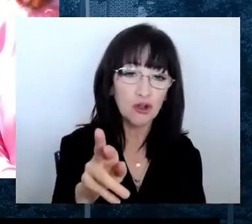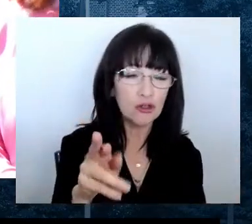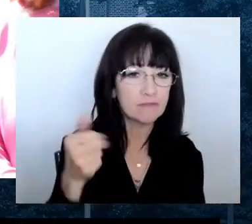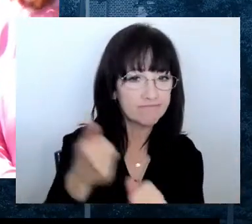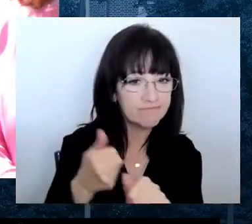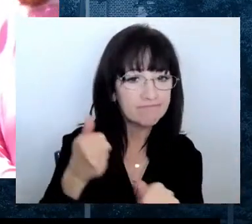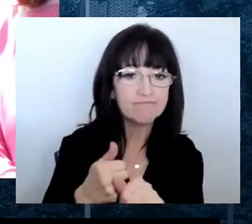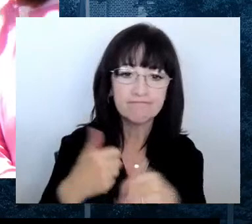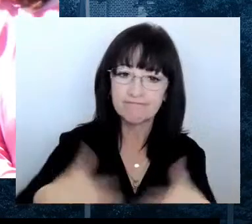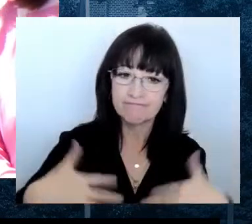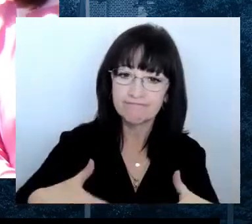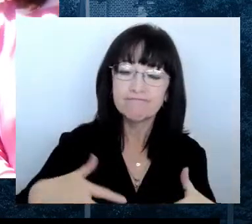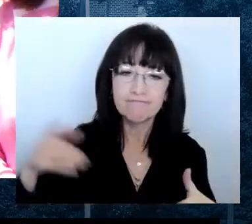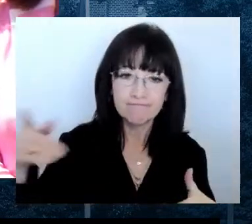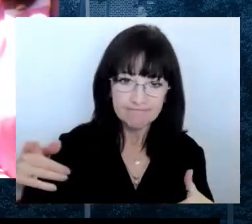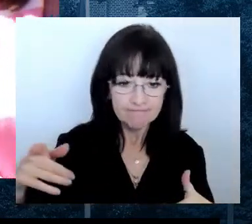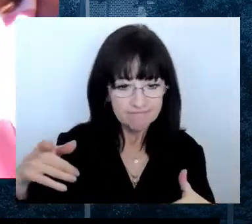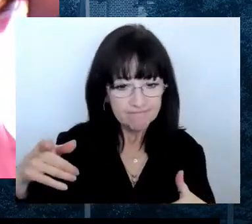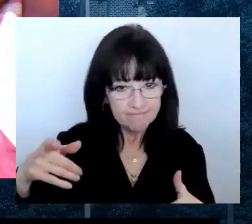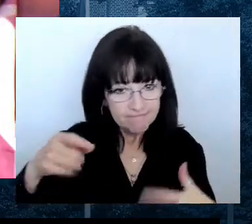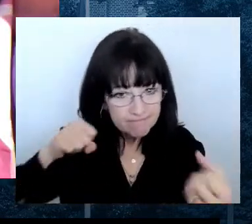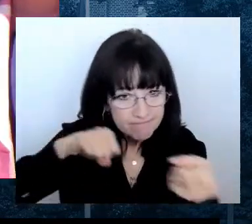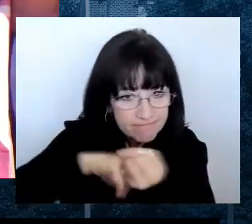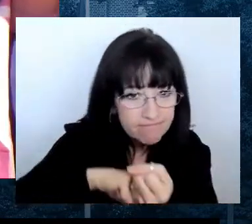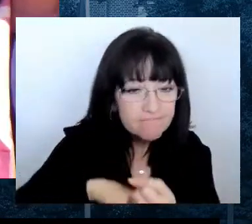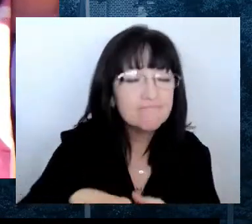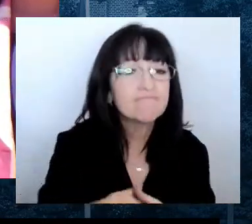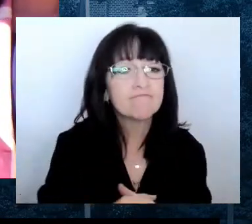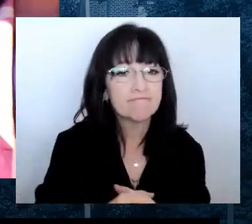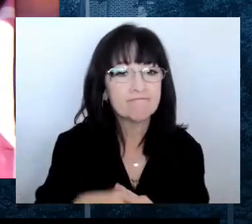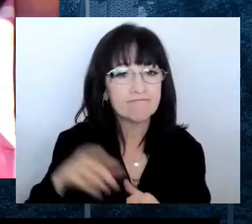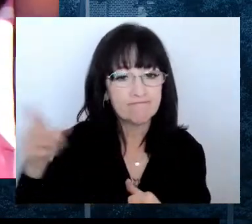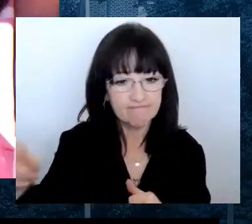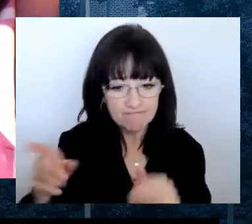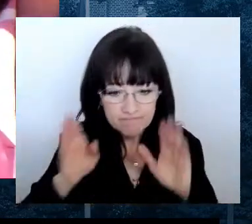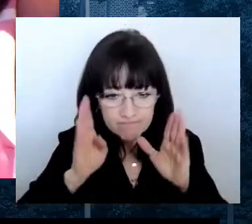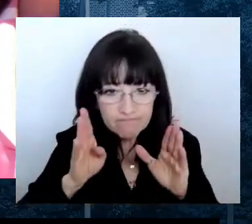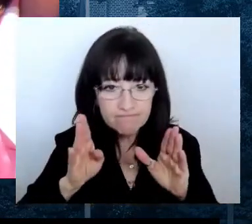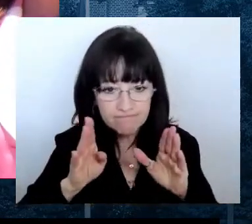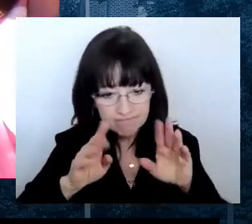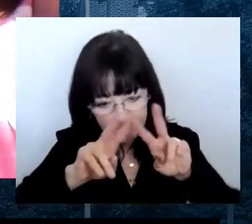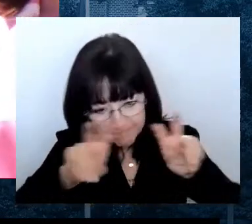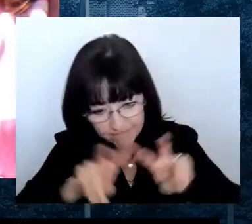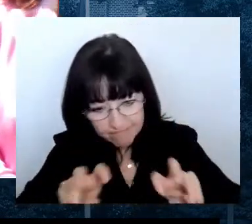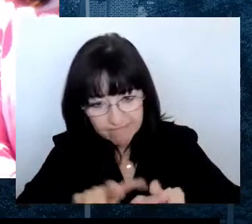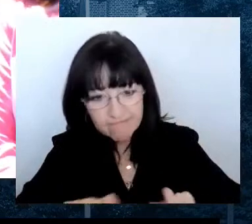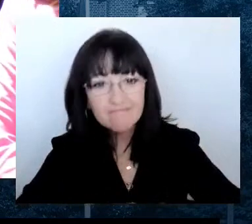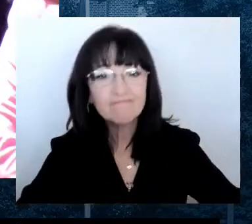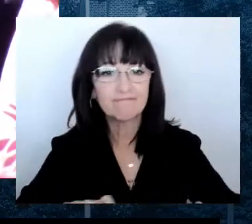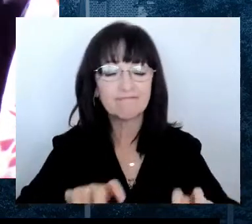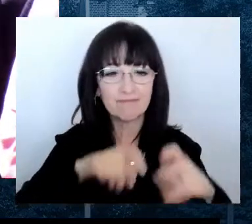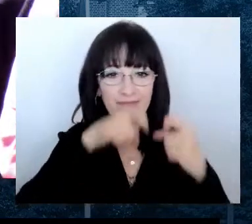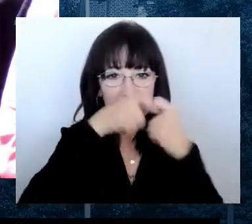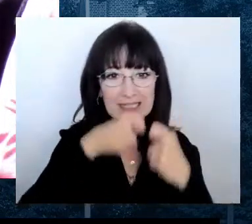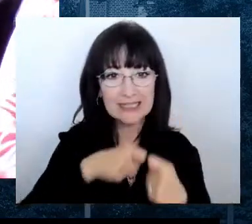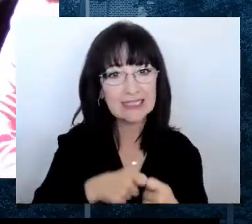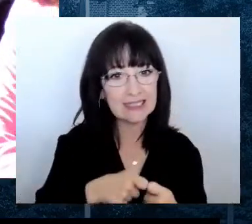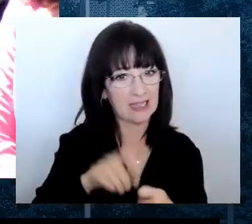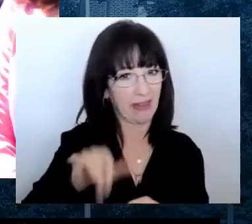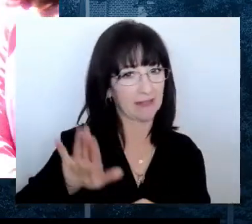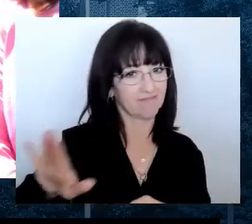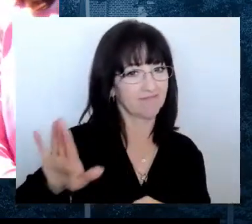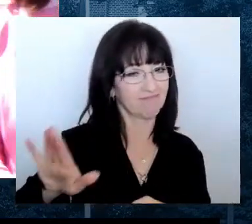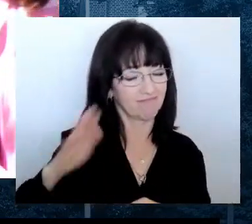amazing, and legislators know he is attentive to detail, as we know. Claire